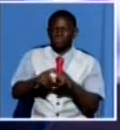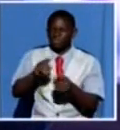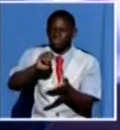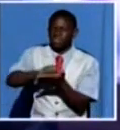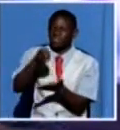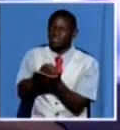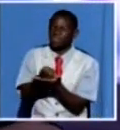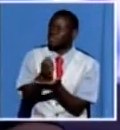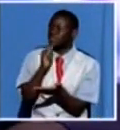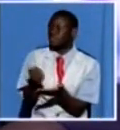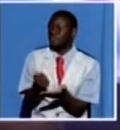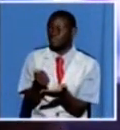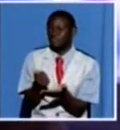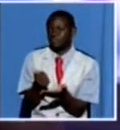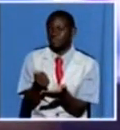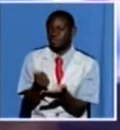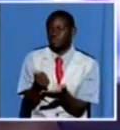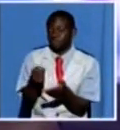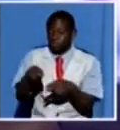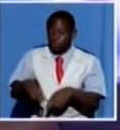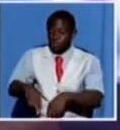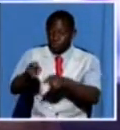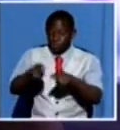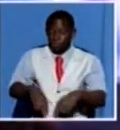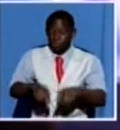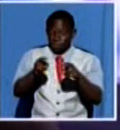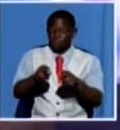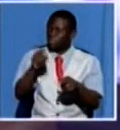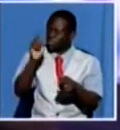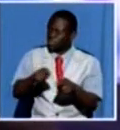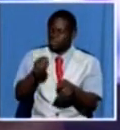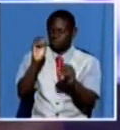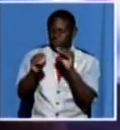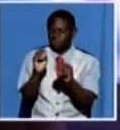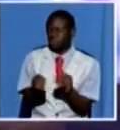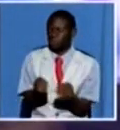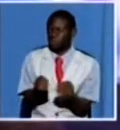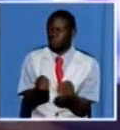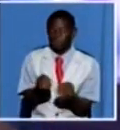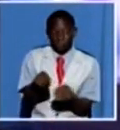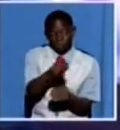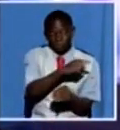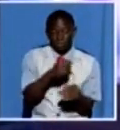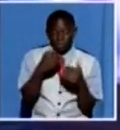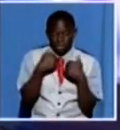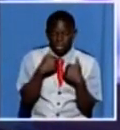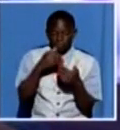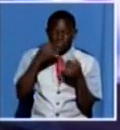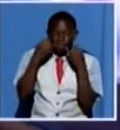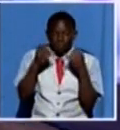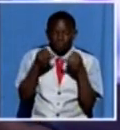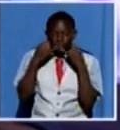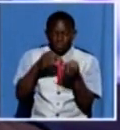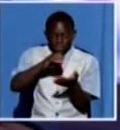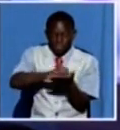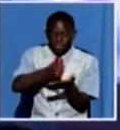themselves. So you need to have substantiated information. You need to have tangible information. When, as a ministry, for the first time